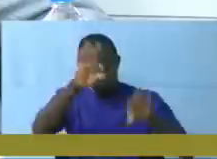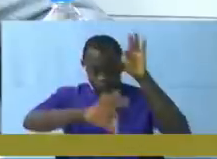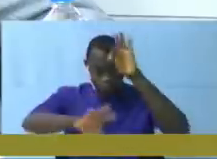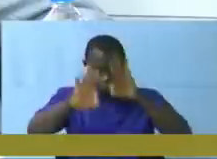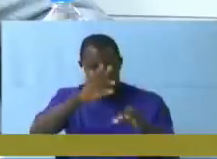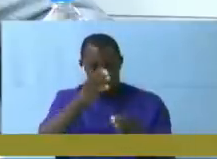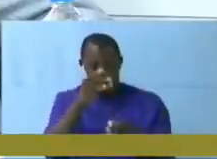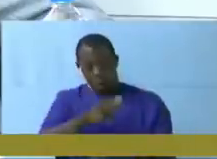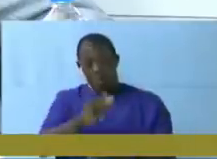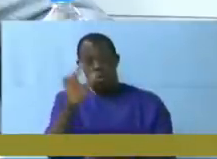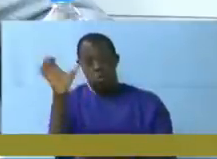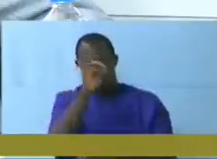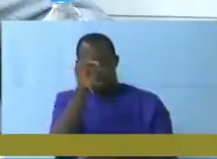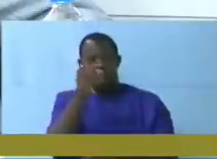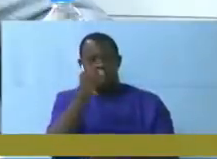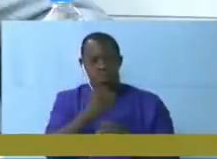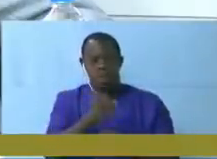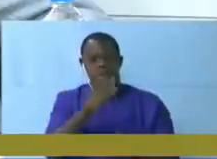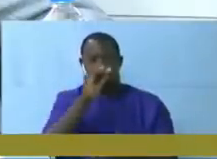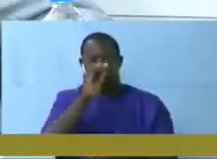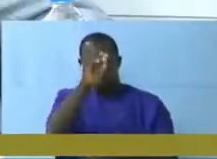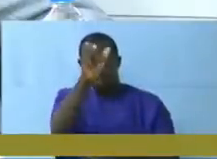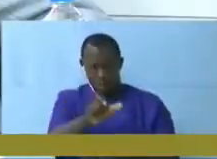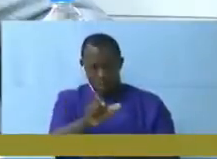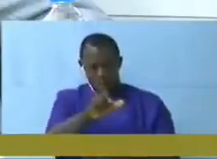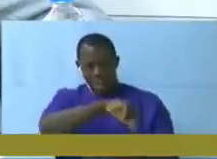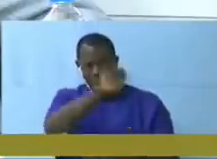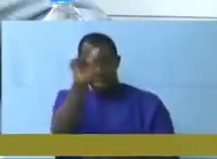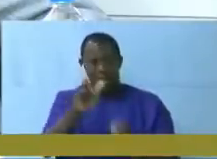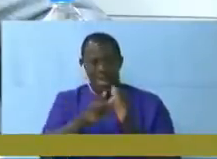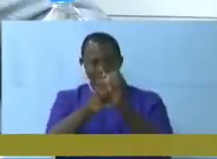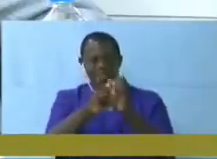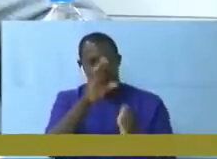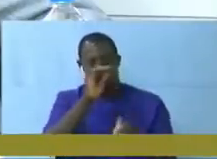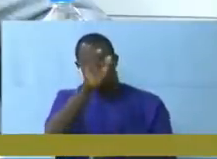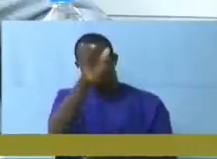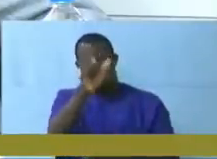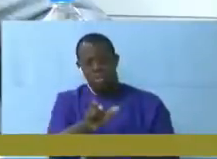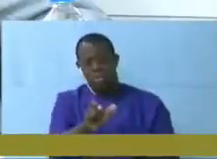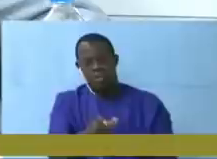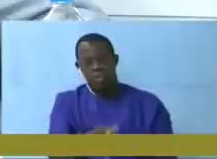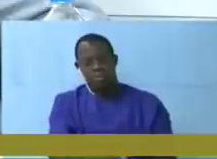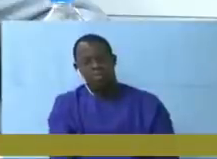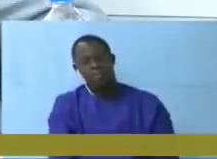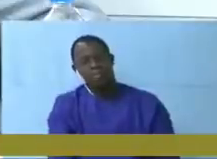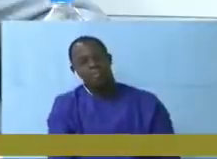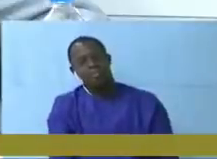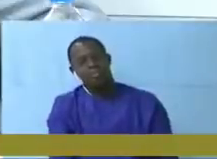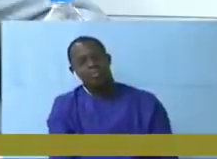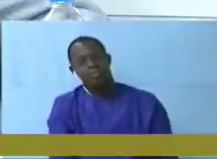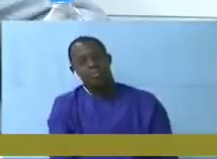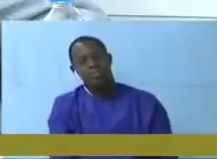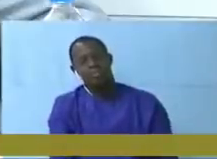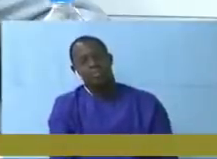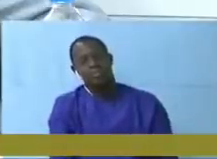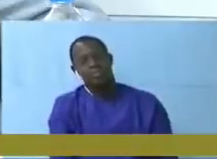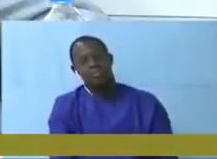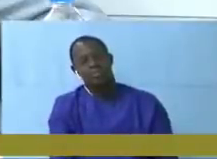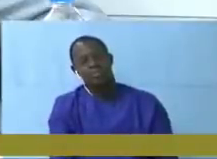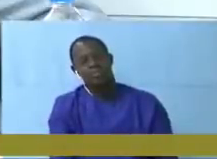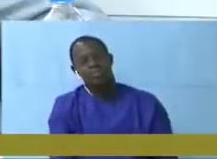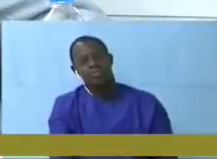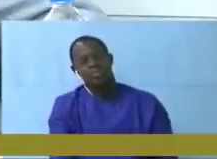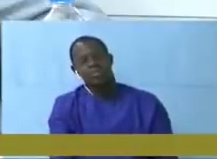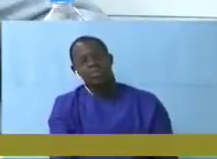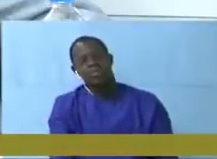yi nga xamne mom lañ ko sanni xaji temer bu ne ñu mengalé ko ak ay 6 yim wara am ci ñaar fukki 6 yoyu bobu dañ ko fa génné won ki